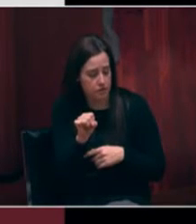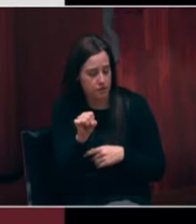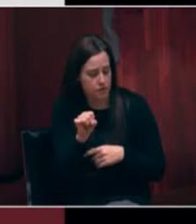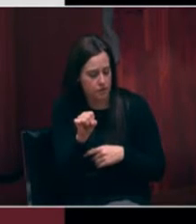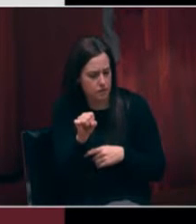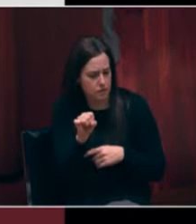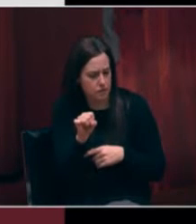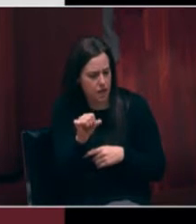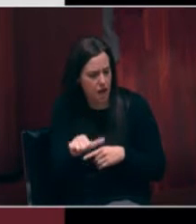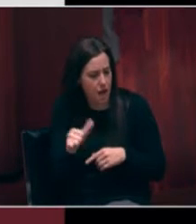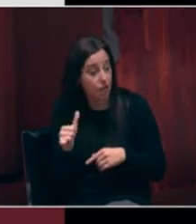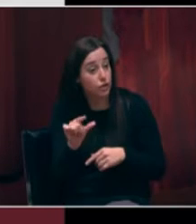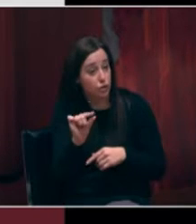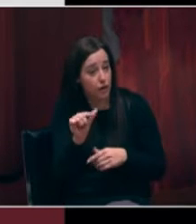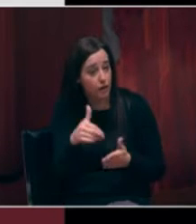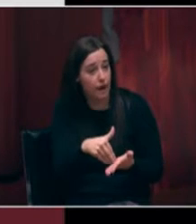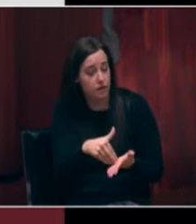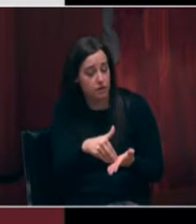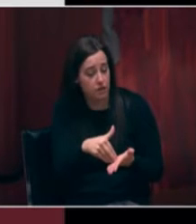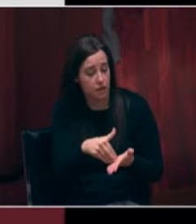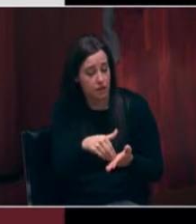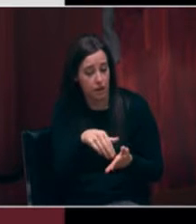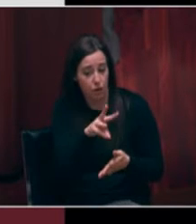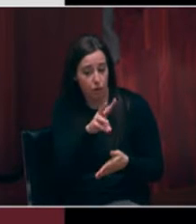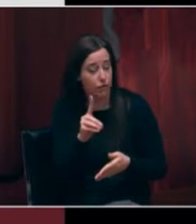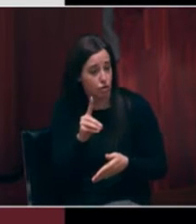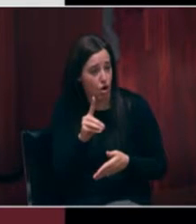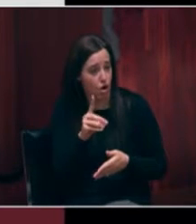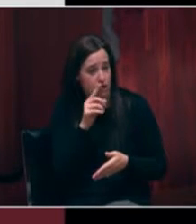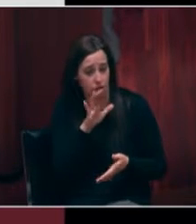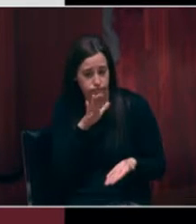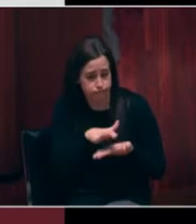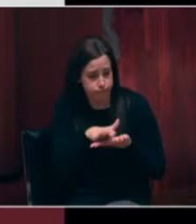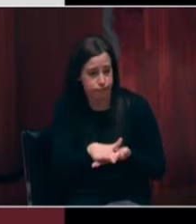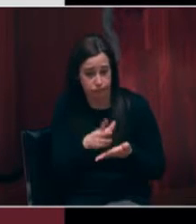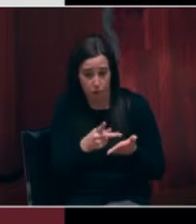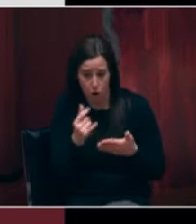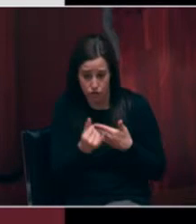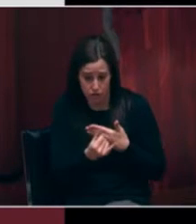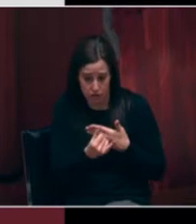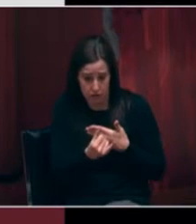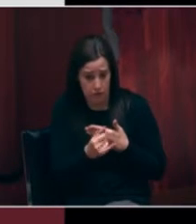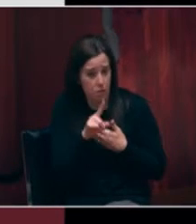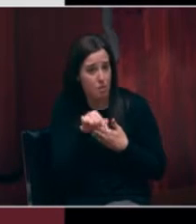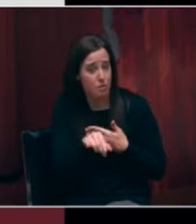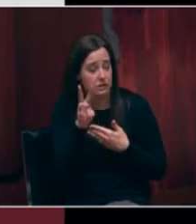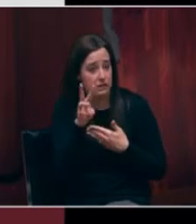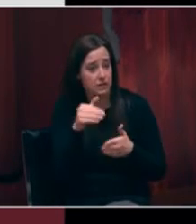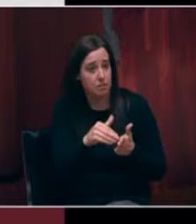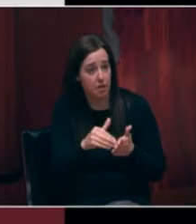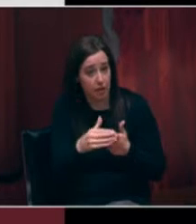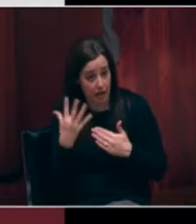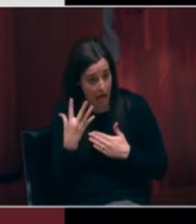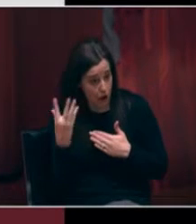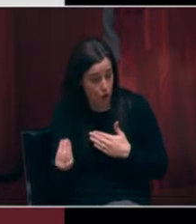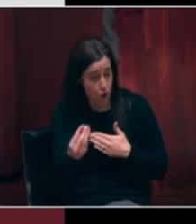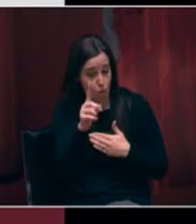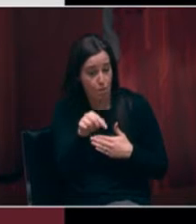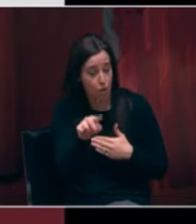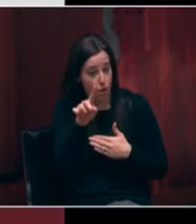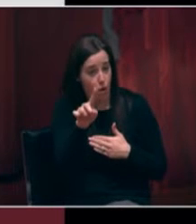and another 20,000 of permanent withdrawals and compaction projects. So it was 1.6 million outgoing, 1.1